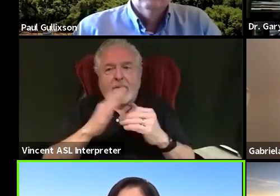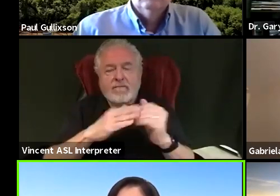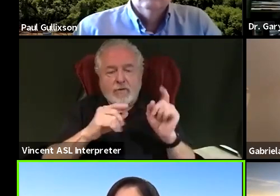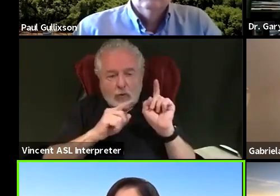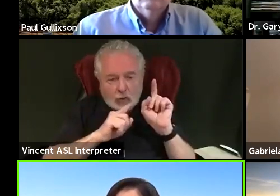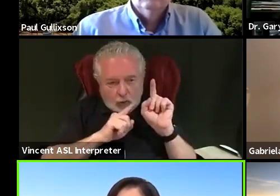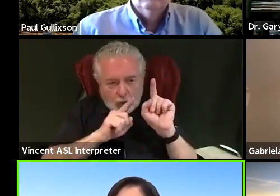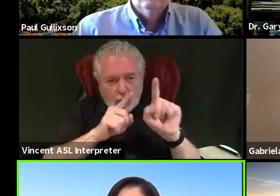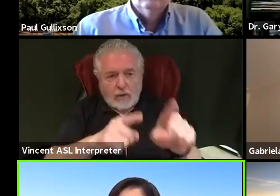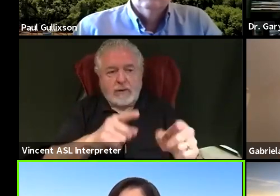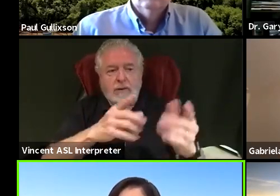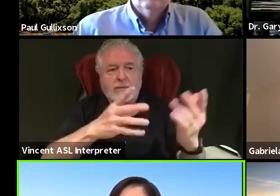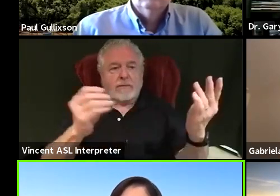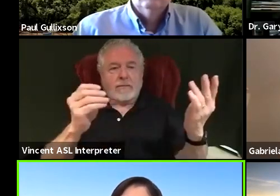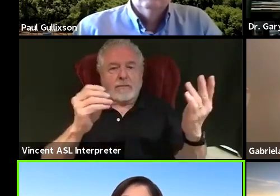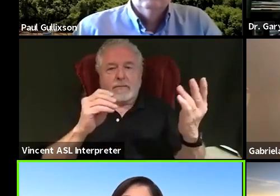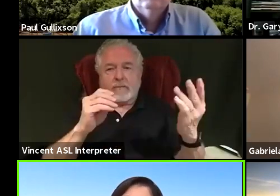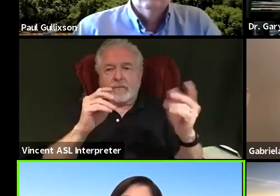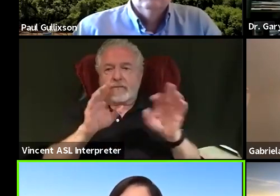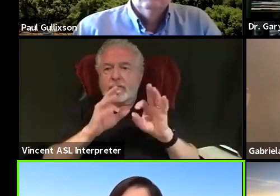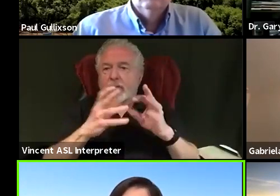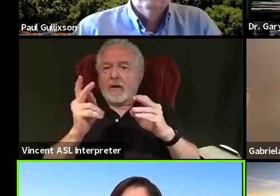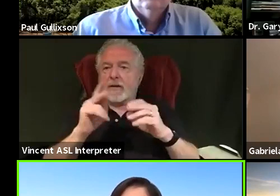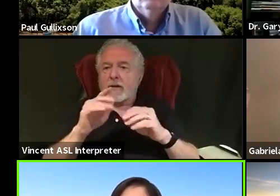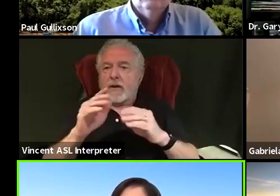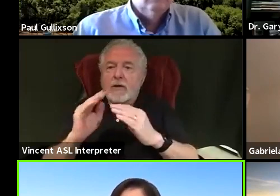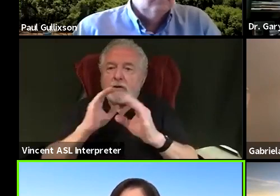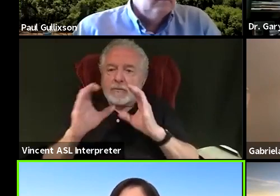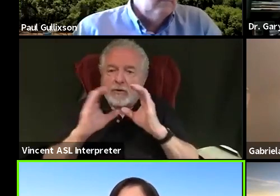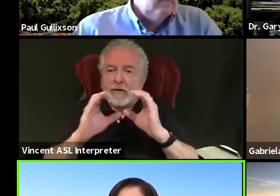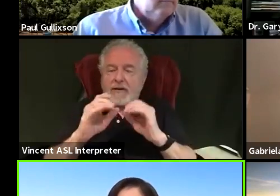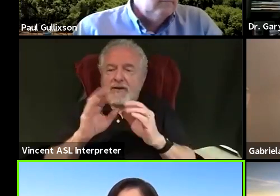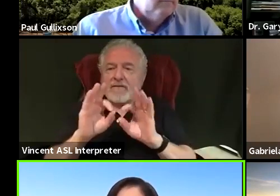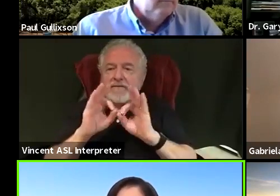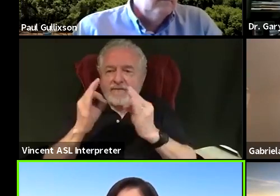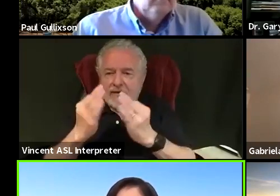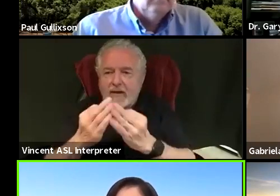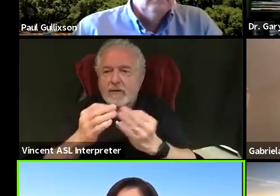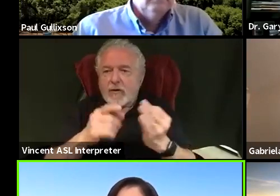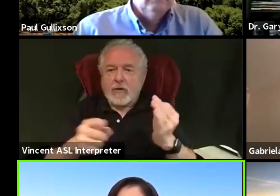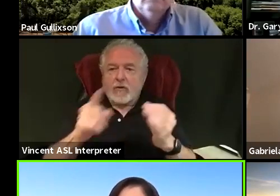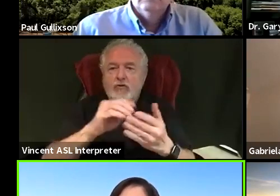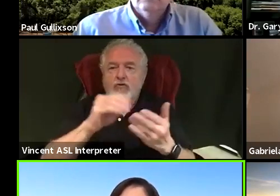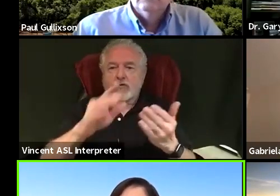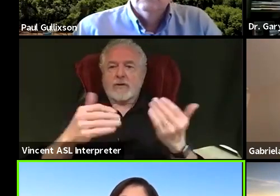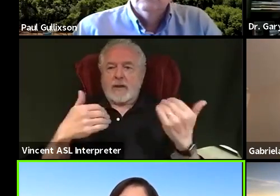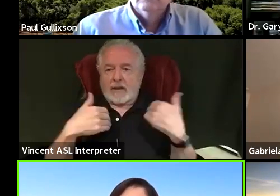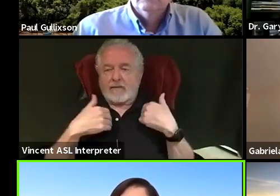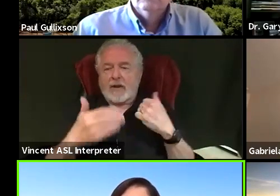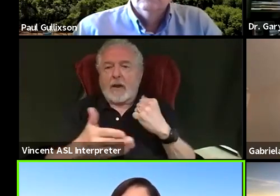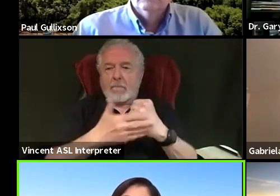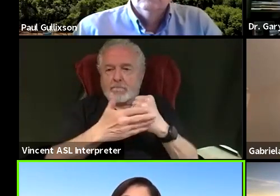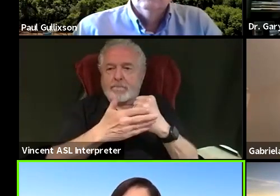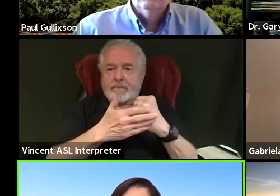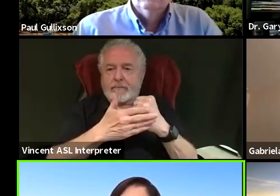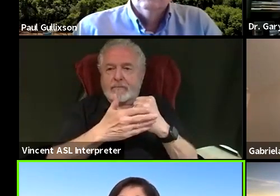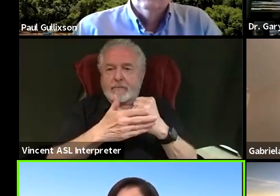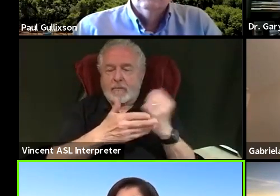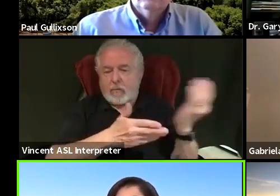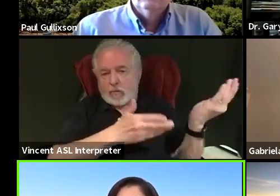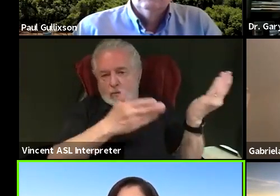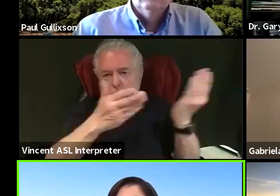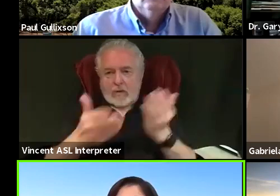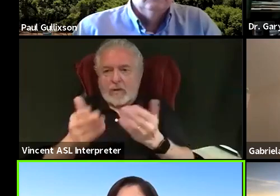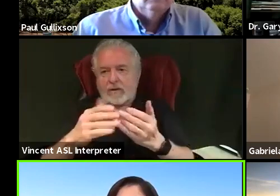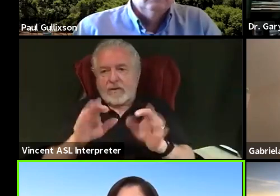going there, and a lot of the communication amongst the families and the students has helped to bring them in as